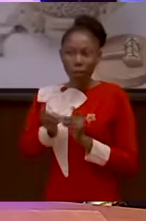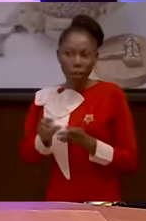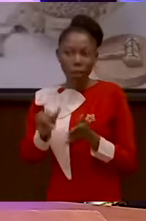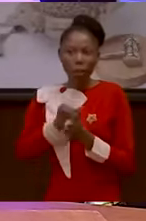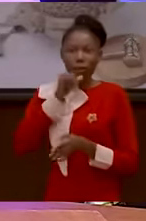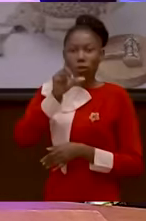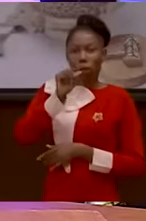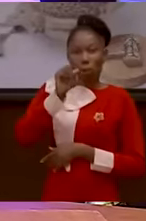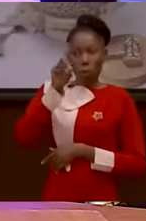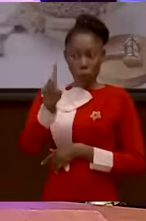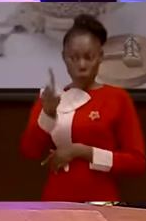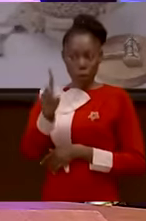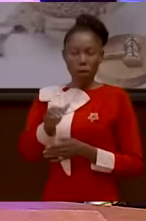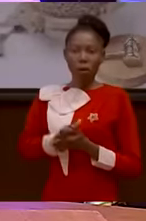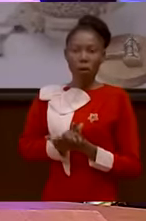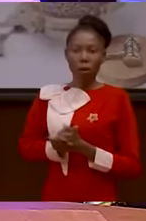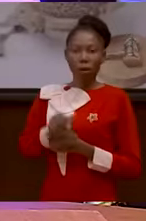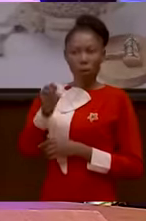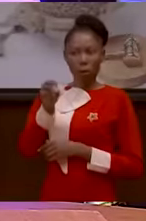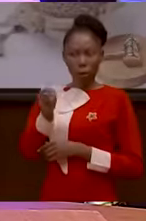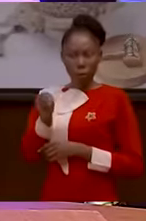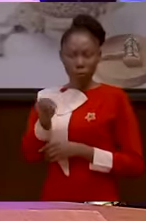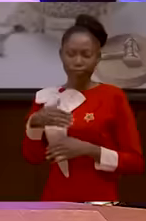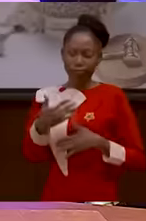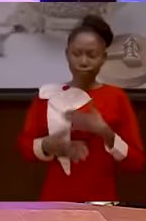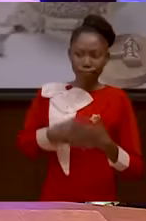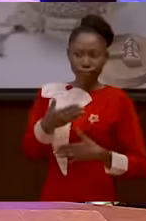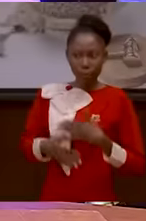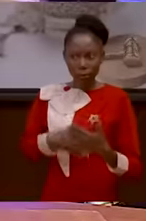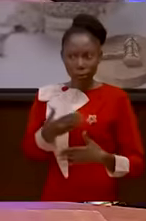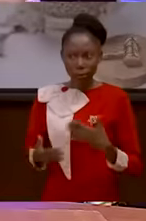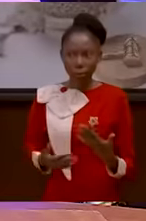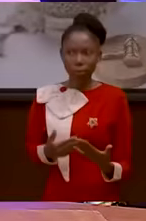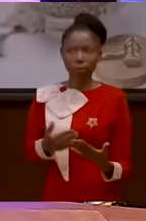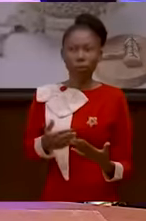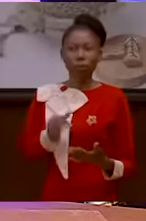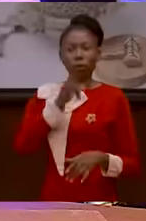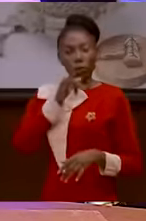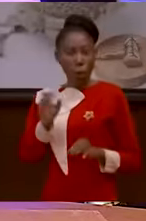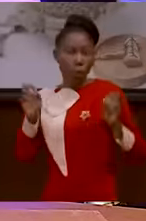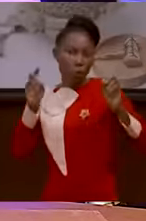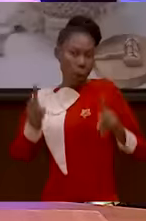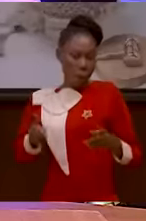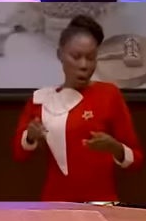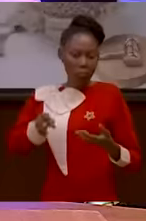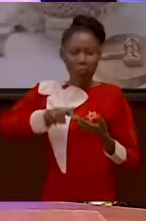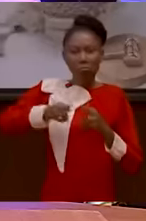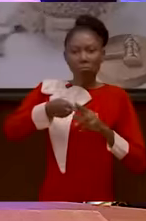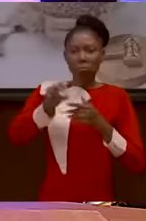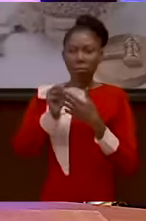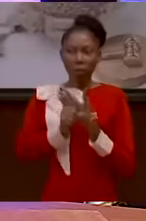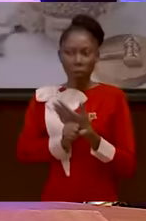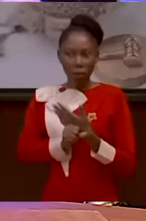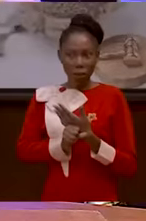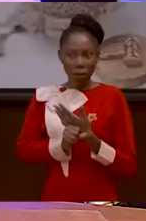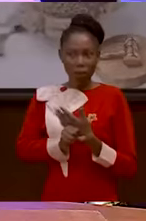think 2021. So, along the line, it was like a mutual relationship. Along the